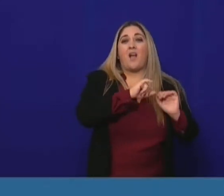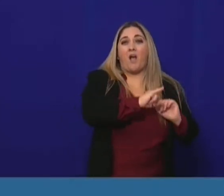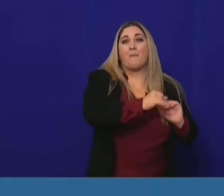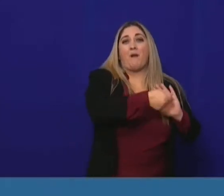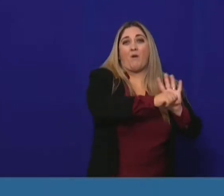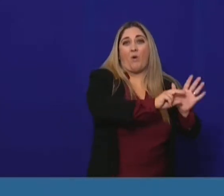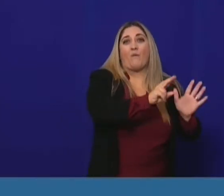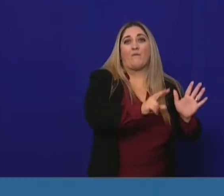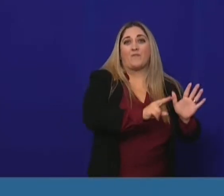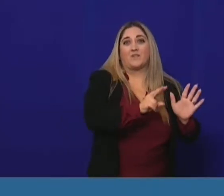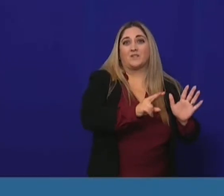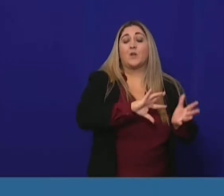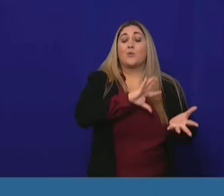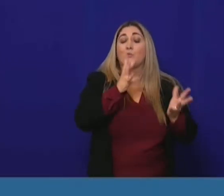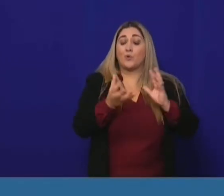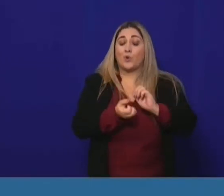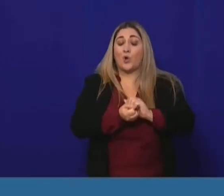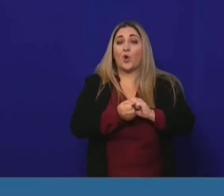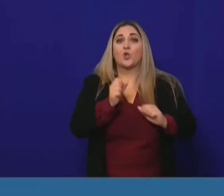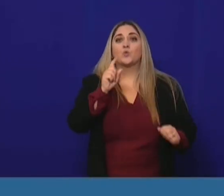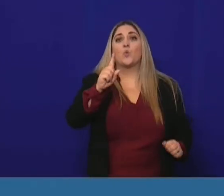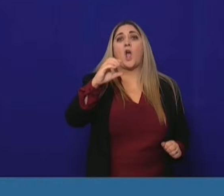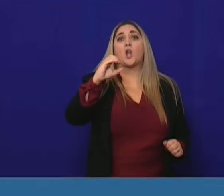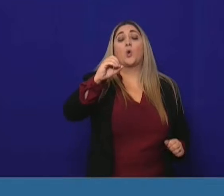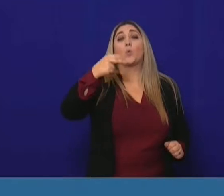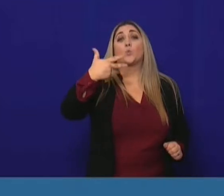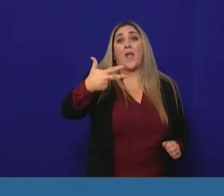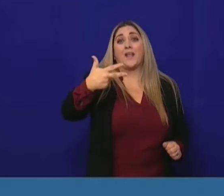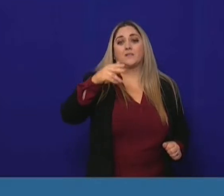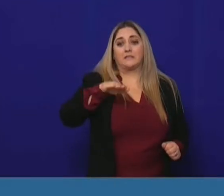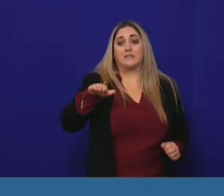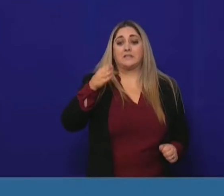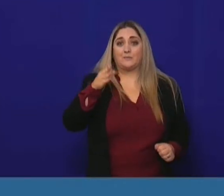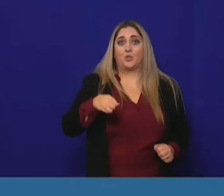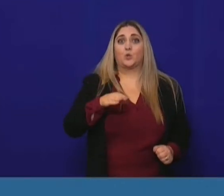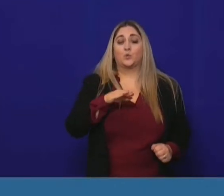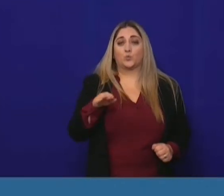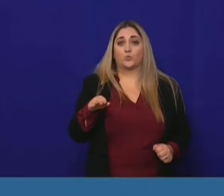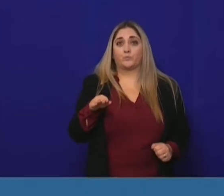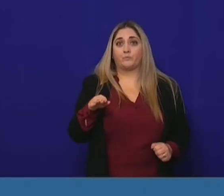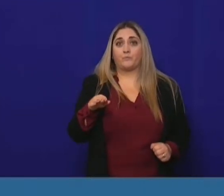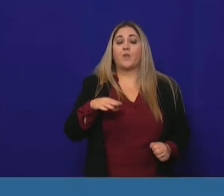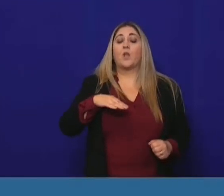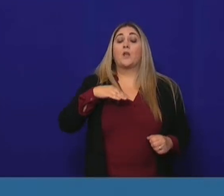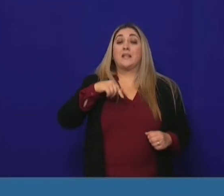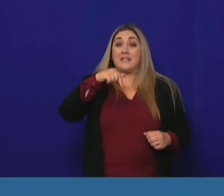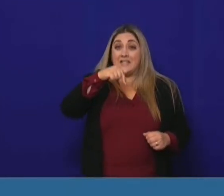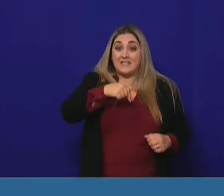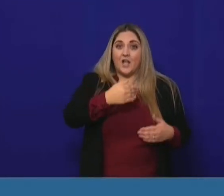għandna 108 deaths. U allura t-total ta' każi attivi huwa ta'